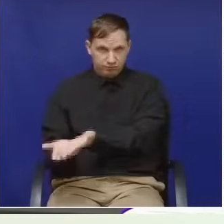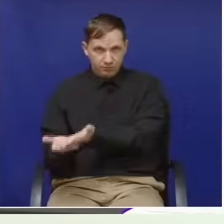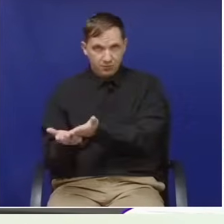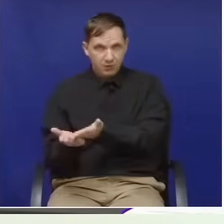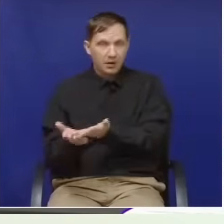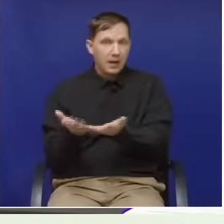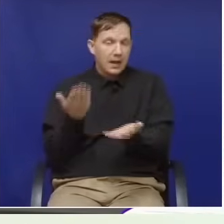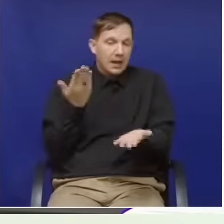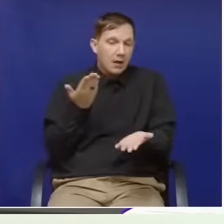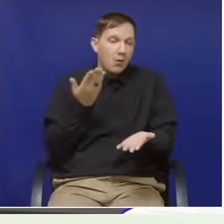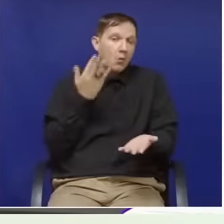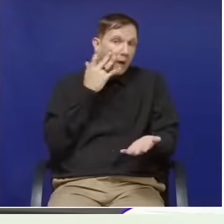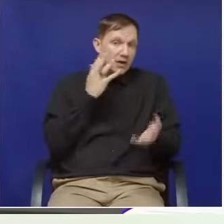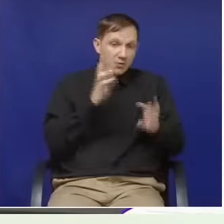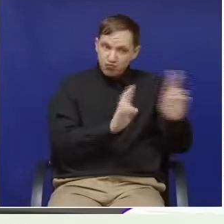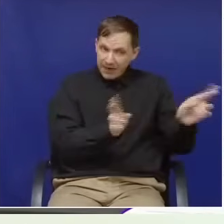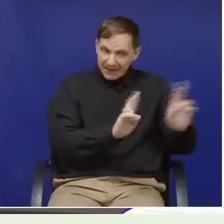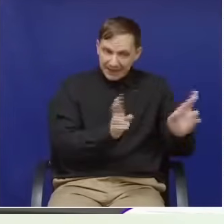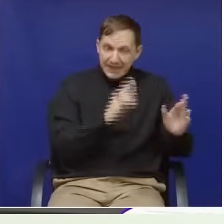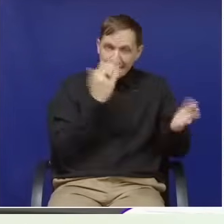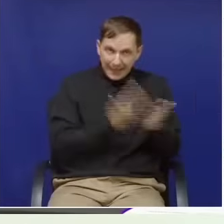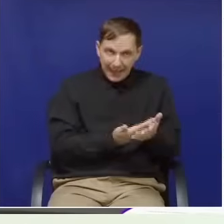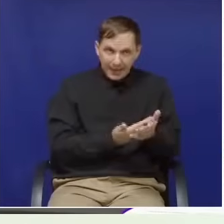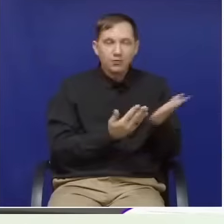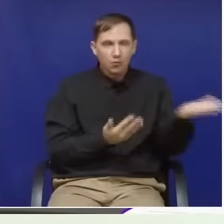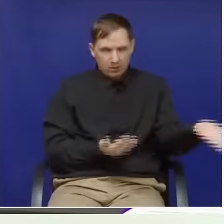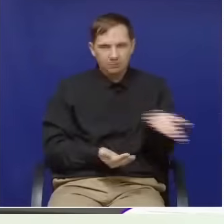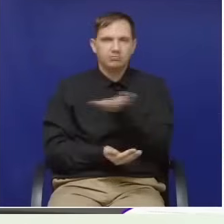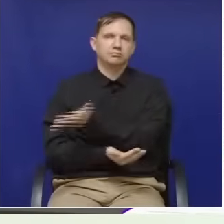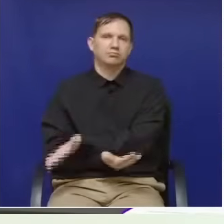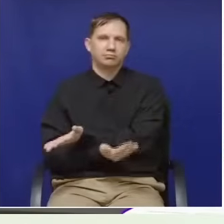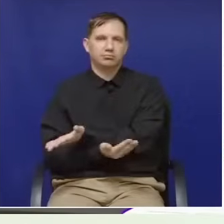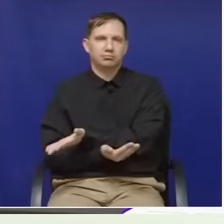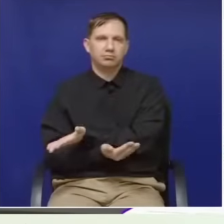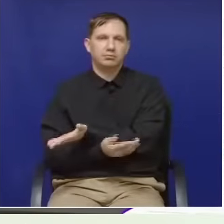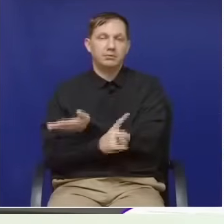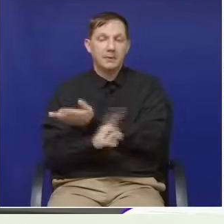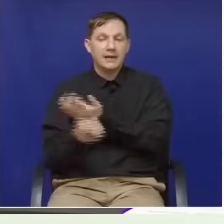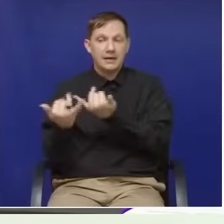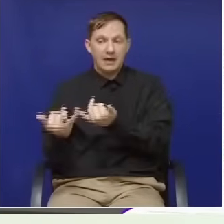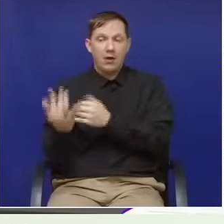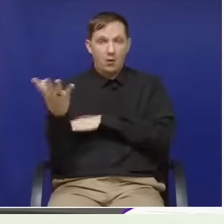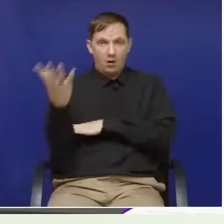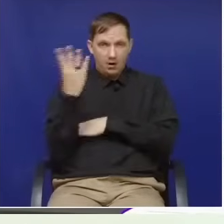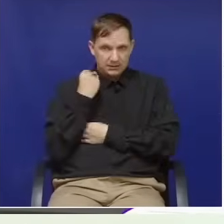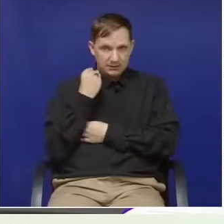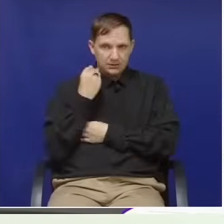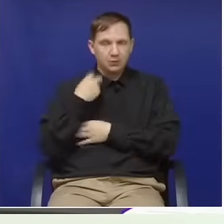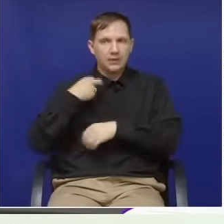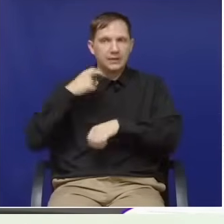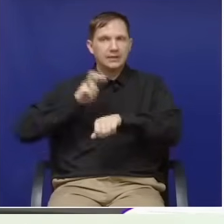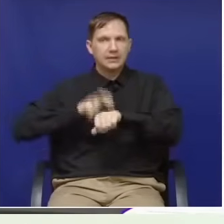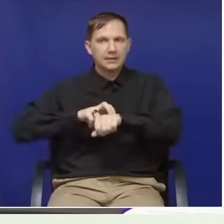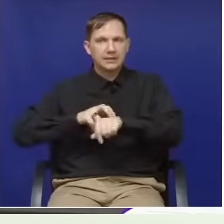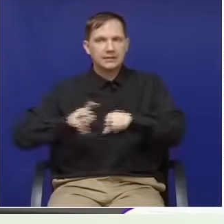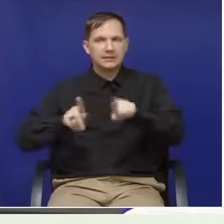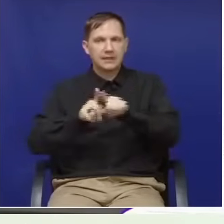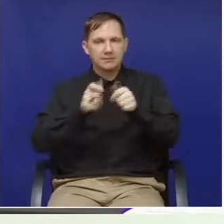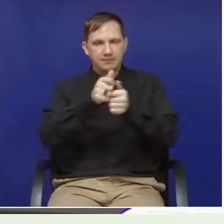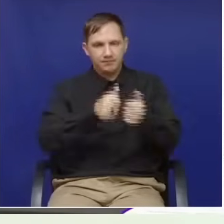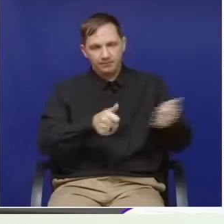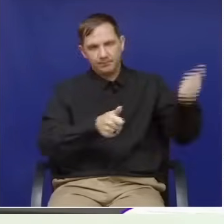possible. What we need to do now, in light of what you have asked, is to ask the commander of